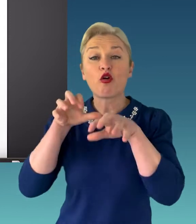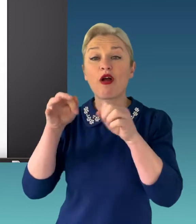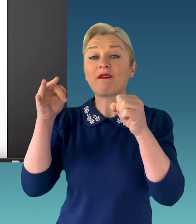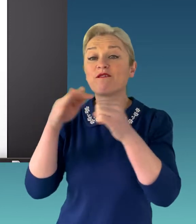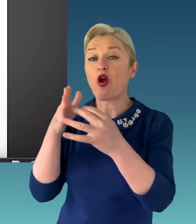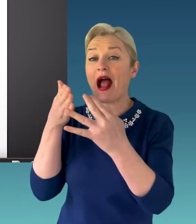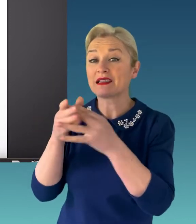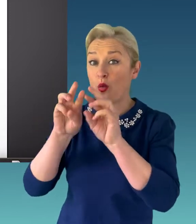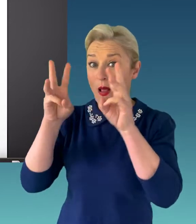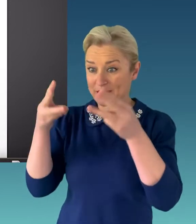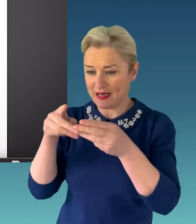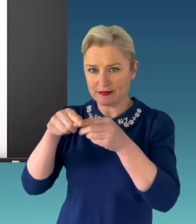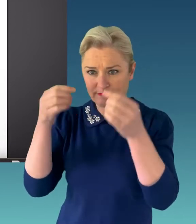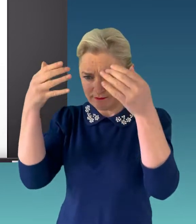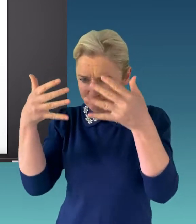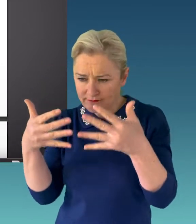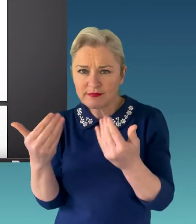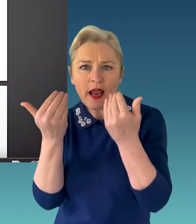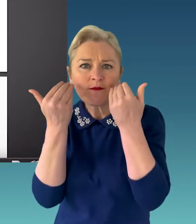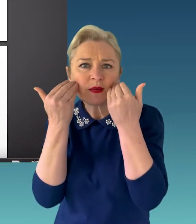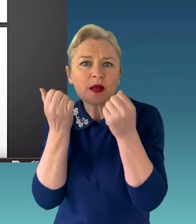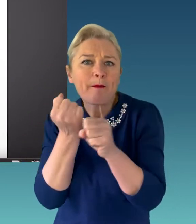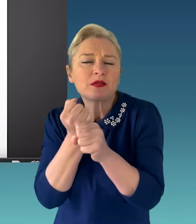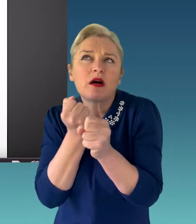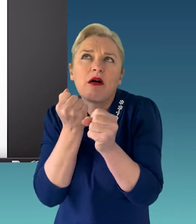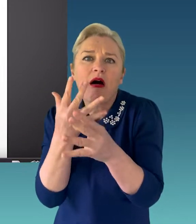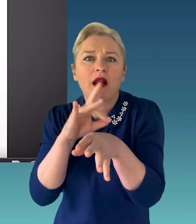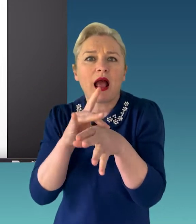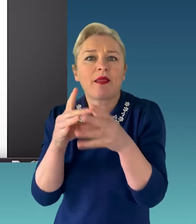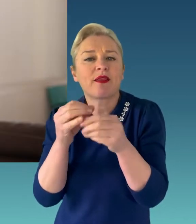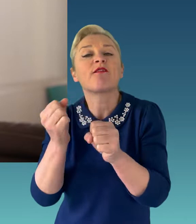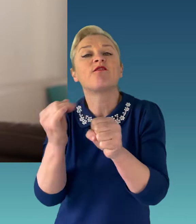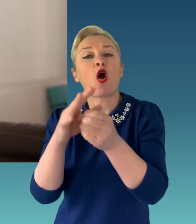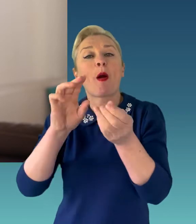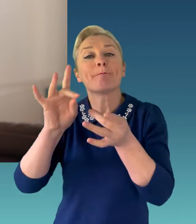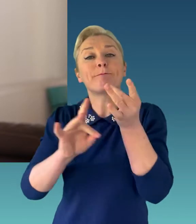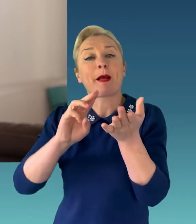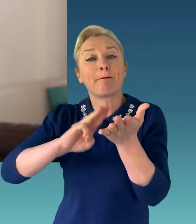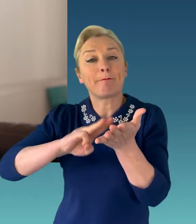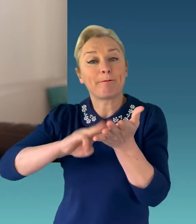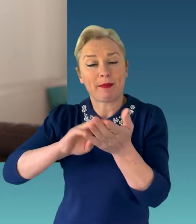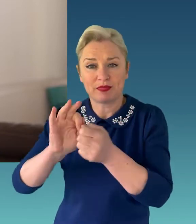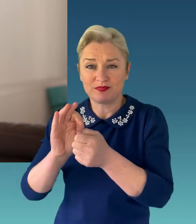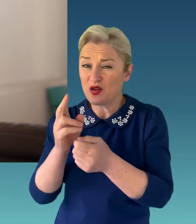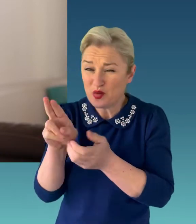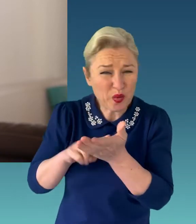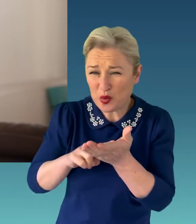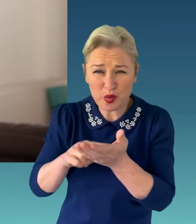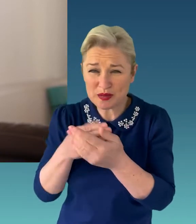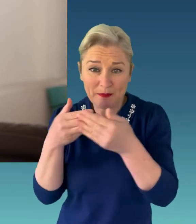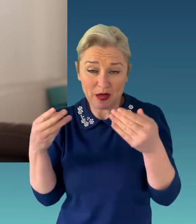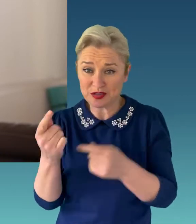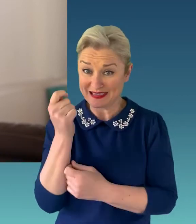This guide also has information on everything you might need to know about the mapping process. But you won't need to use it very much. It's very